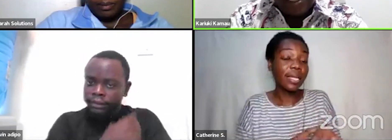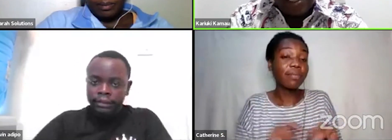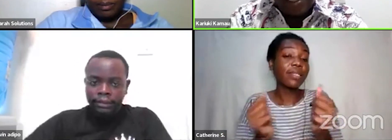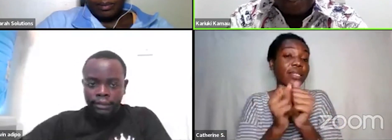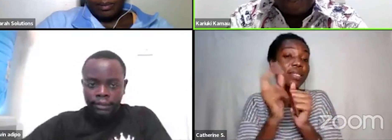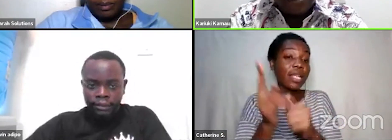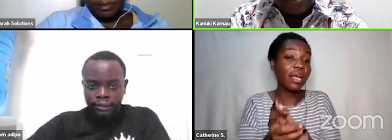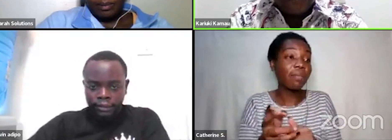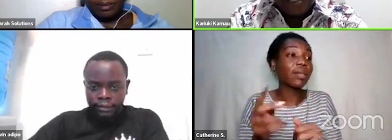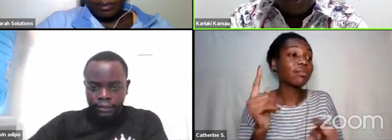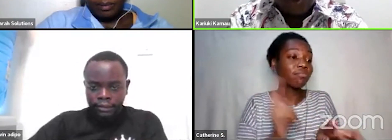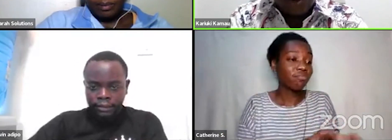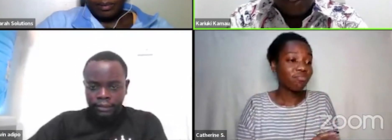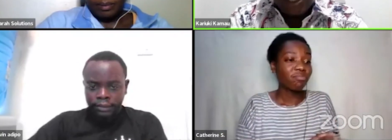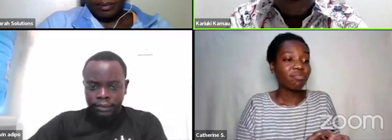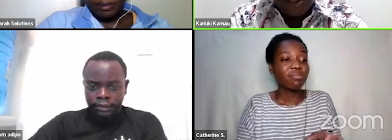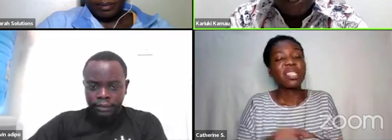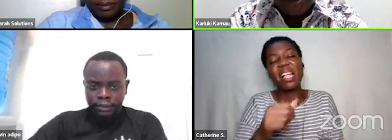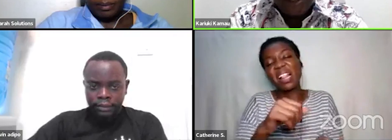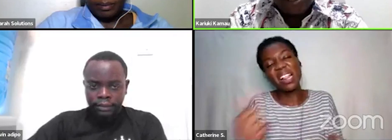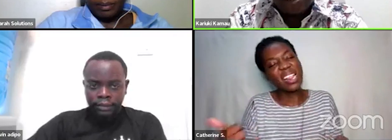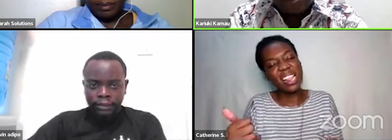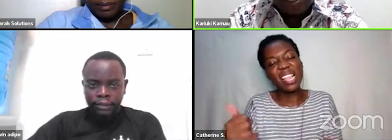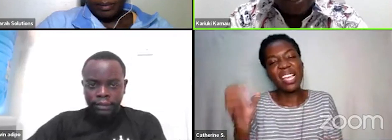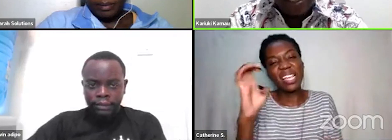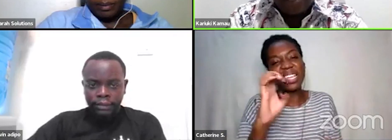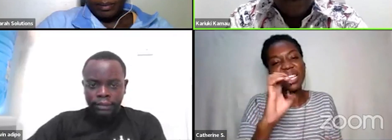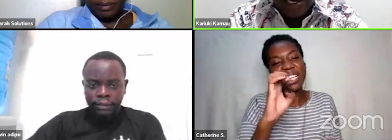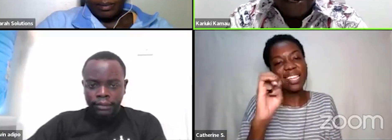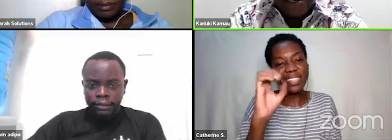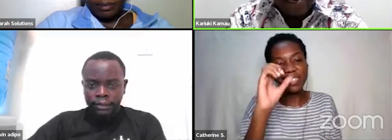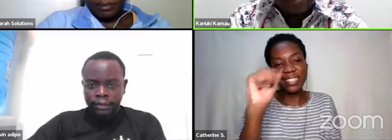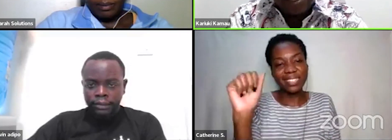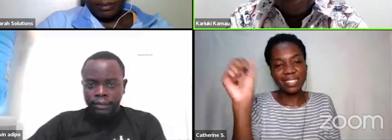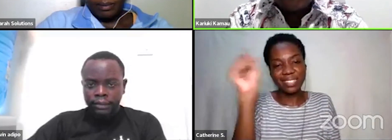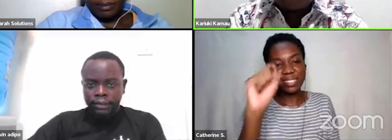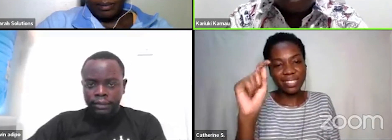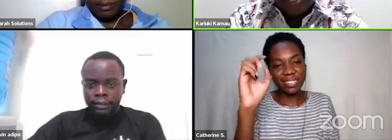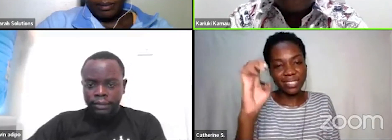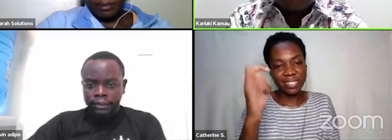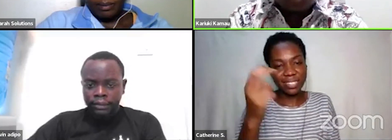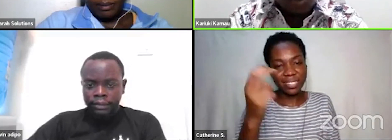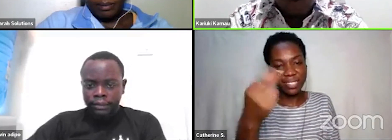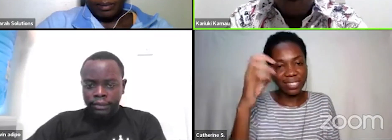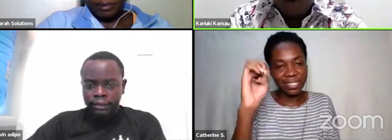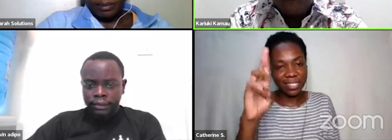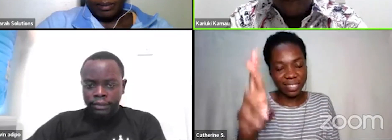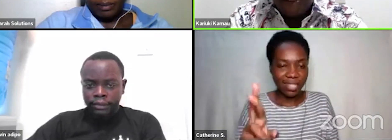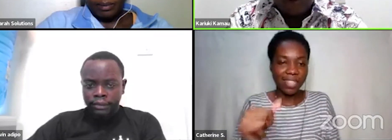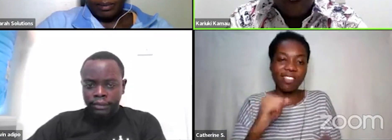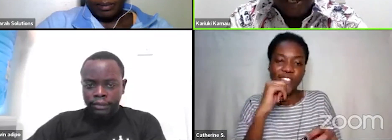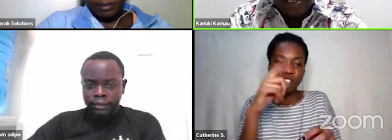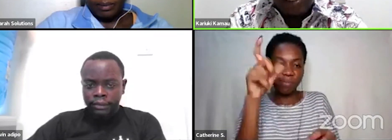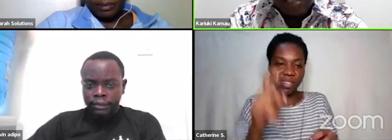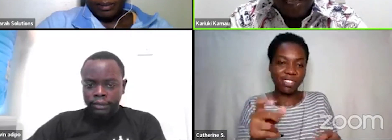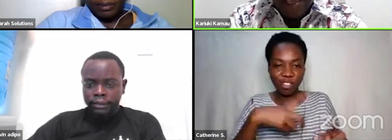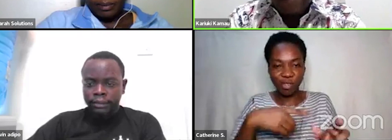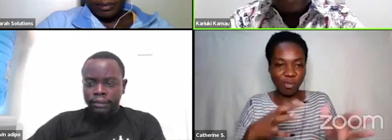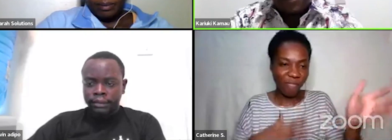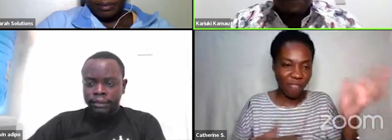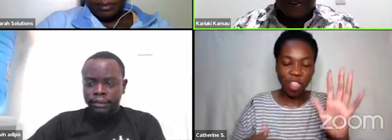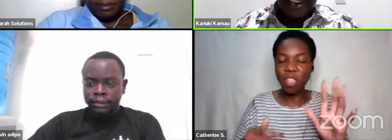any other festive season or any holiday which is in our calendars, they don't have to struggle going for these